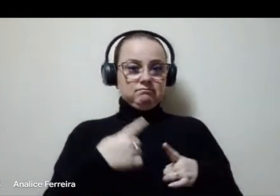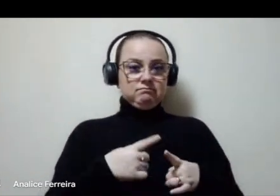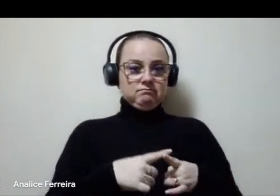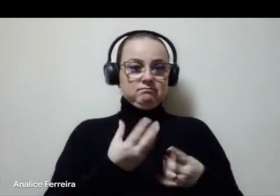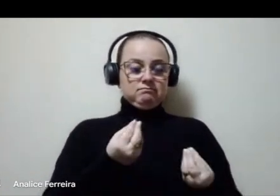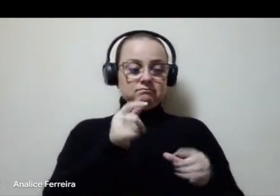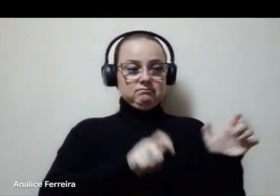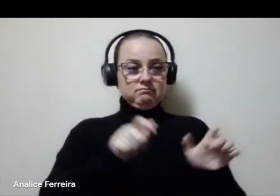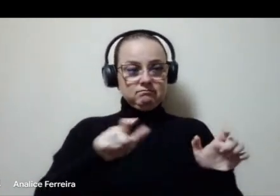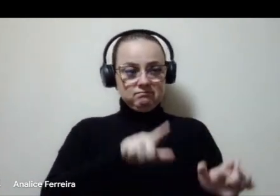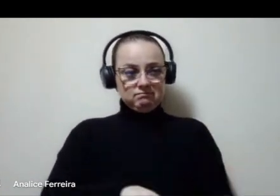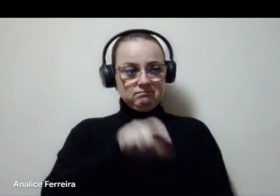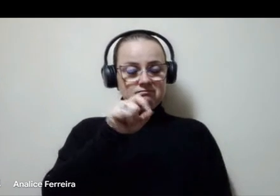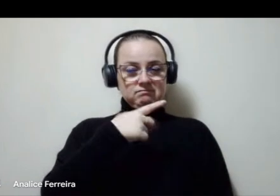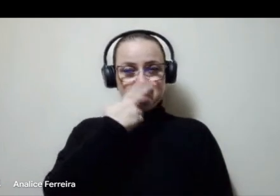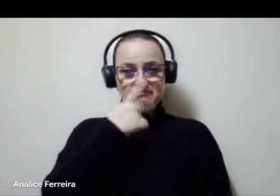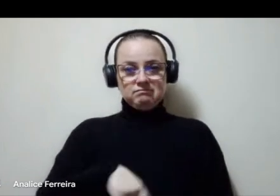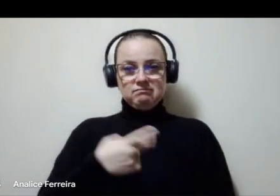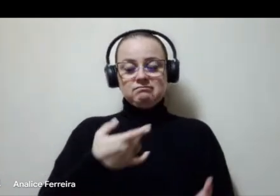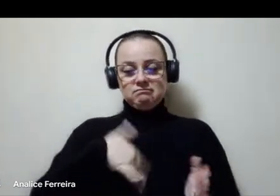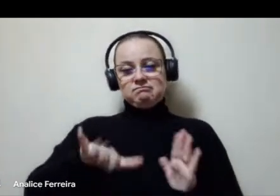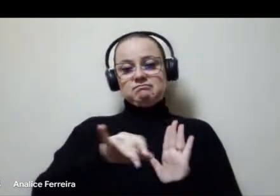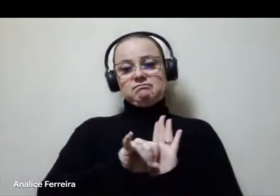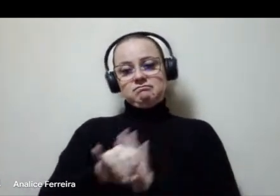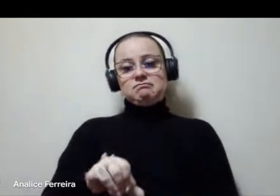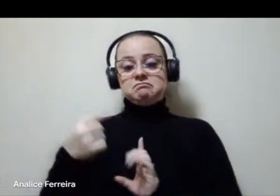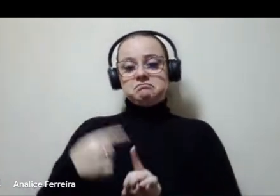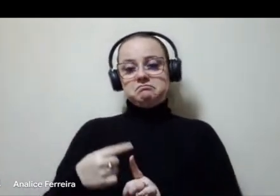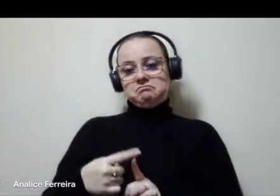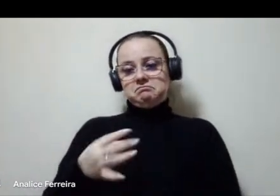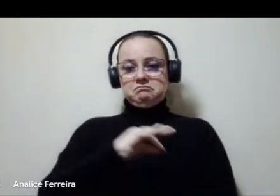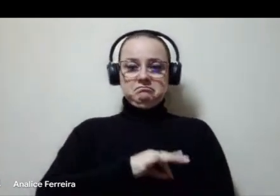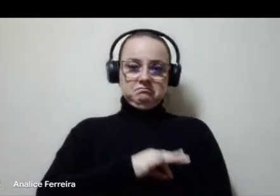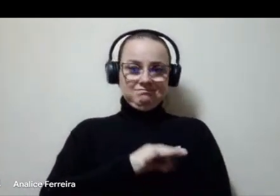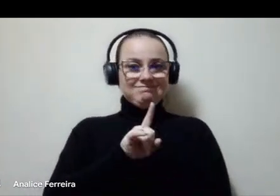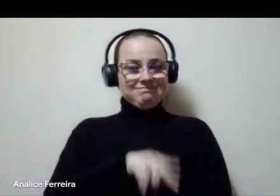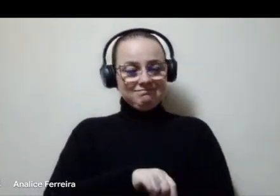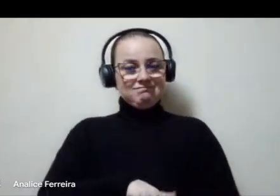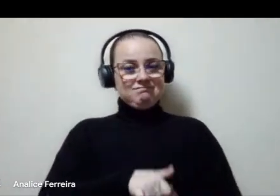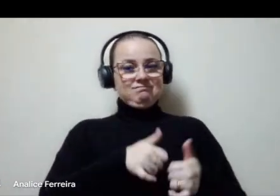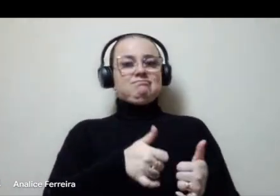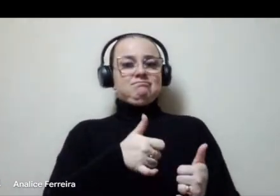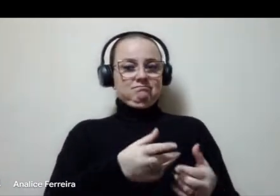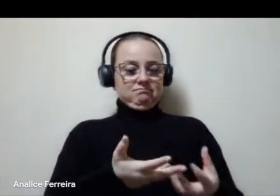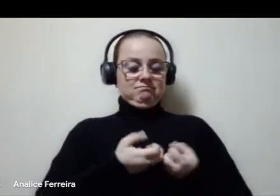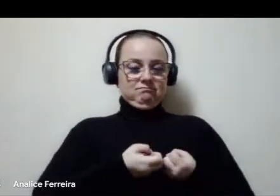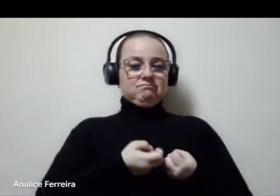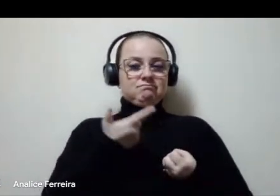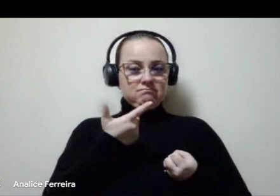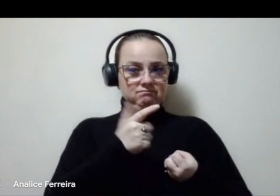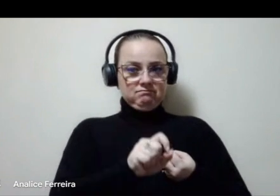prefer to invest in the editals, because the remuneration is much better who can win, who can win, win, these